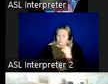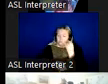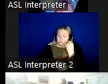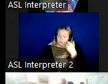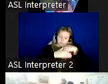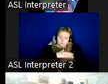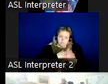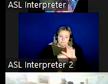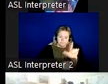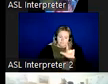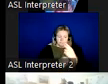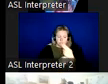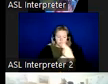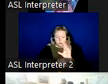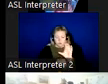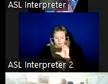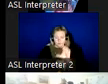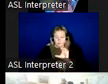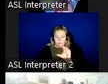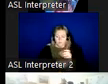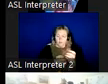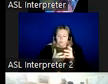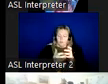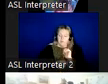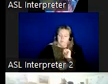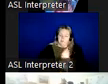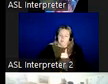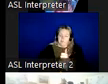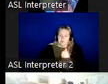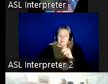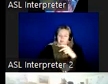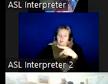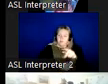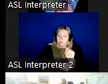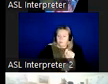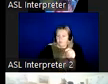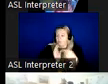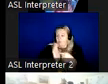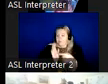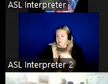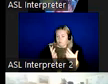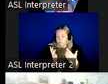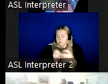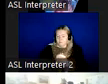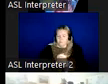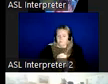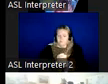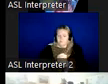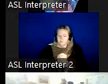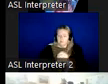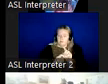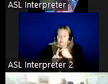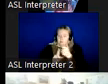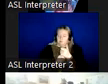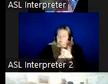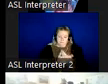of our computers and you'd like to create a PowerPoint presentation, for example, and you're new to it,